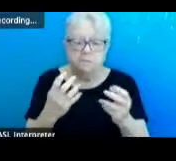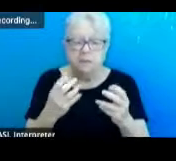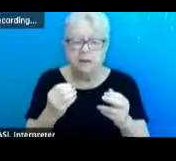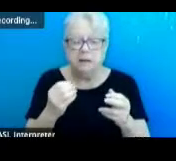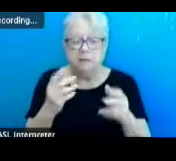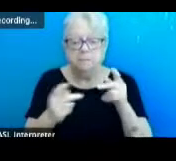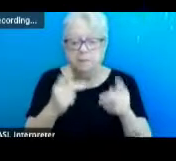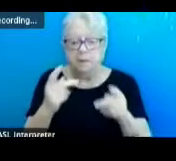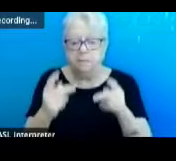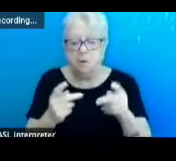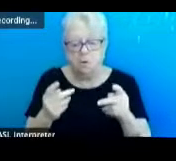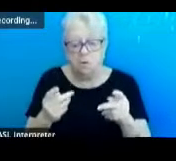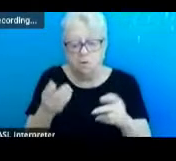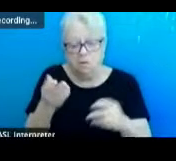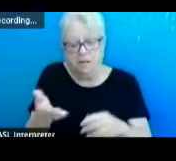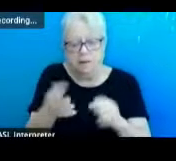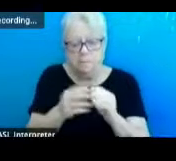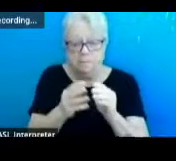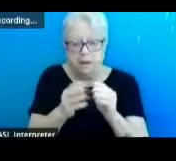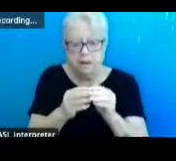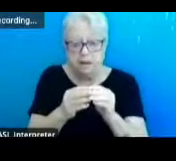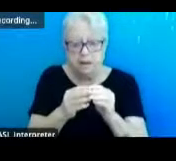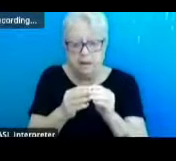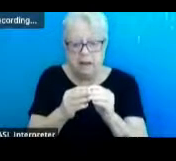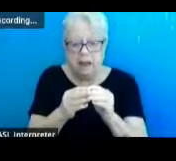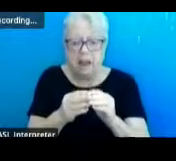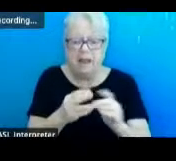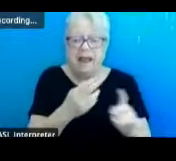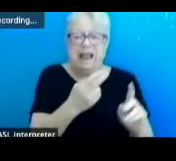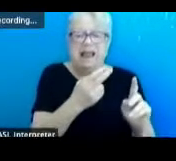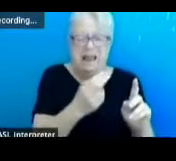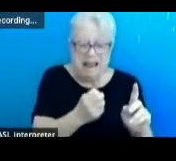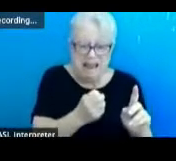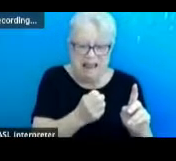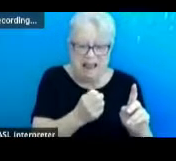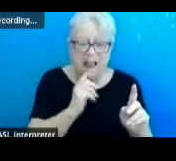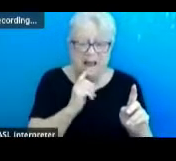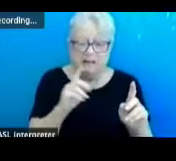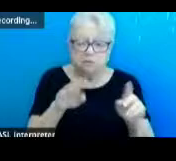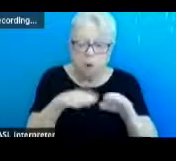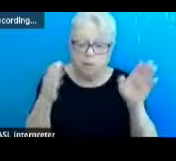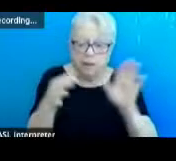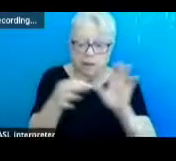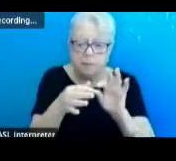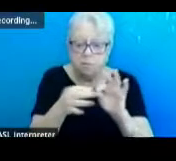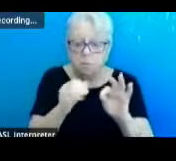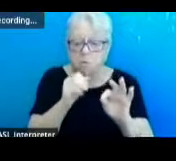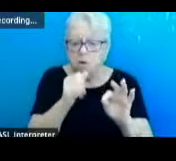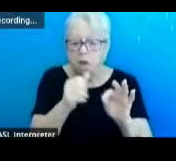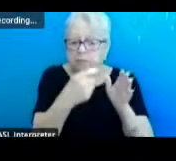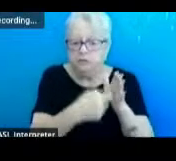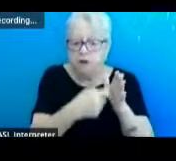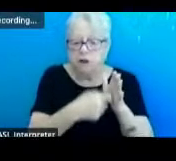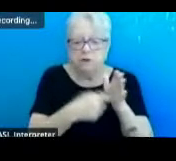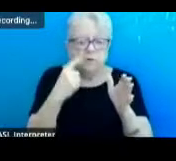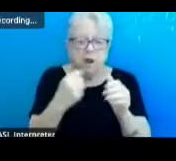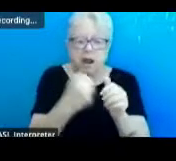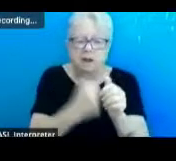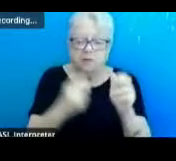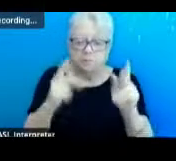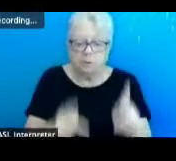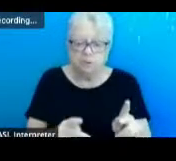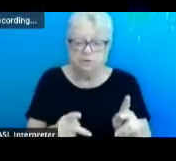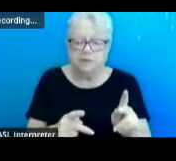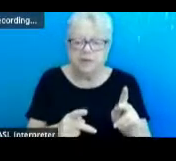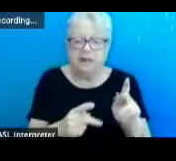faces during a meeting, and he's openly mentioned, like, we're not being charged for everybody that's on here. And I